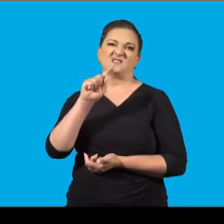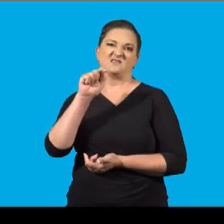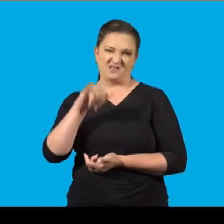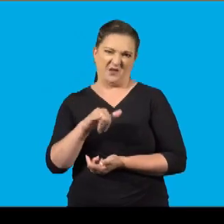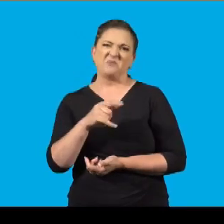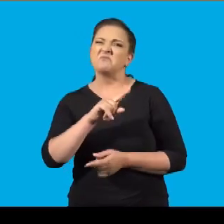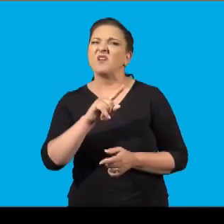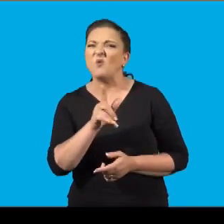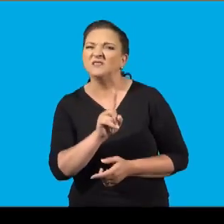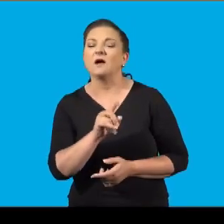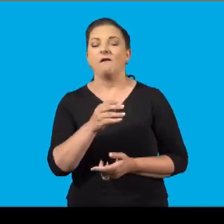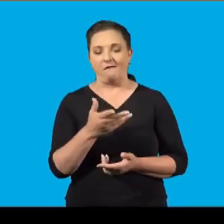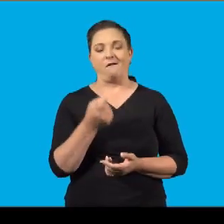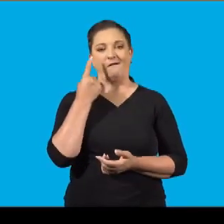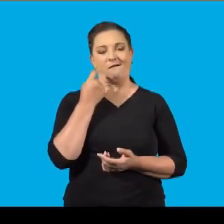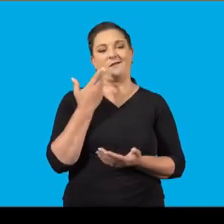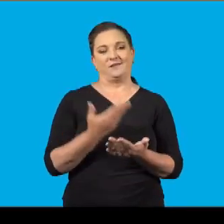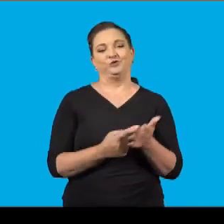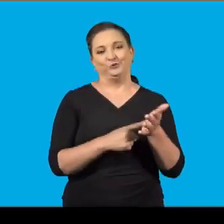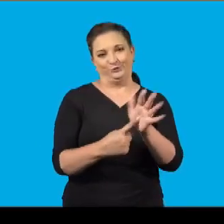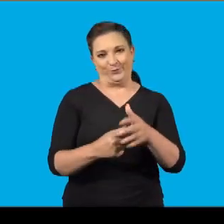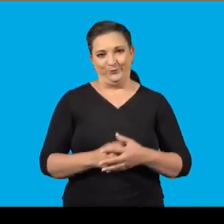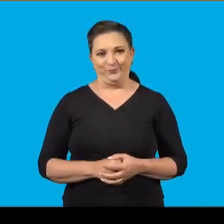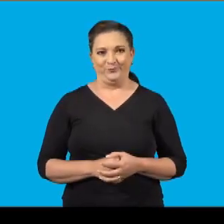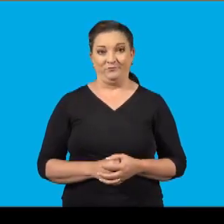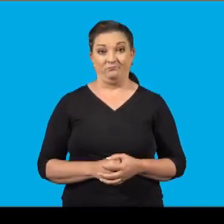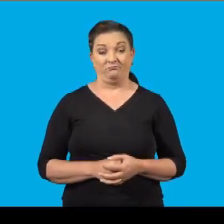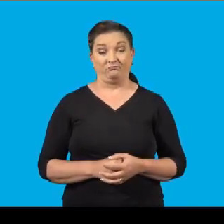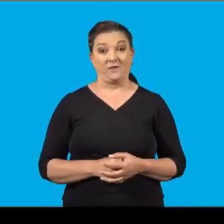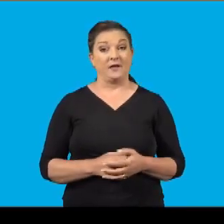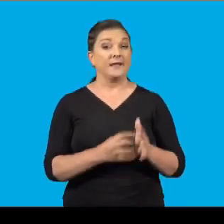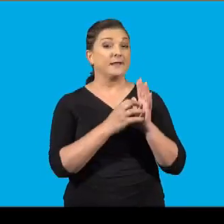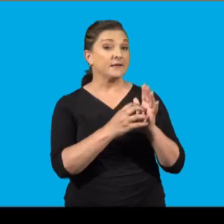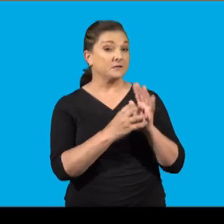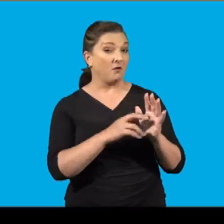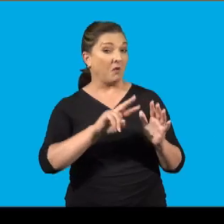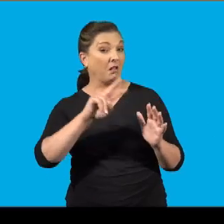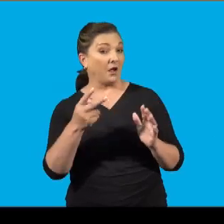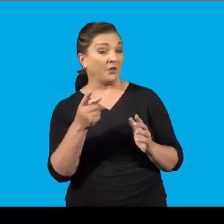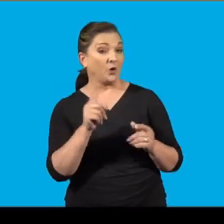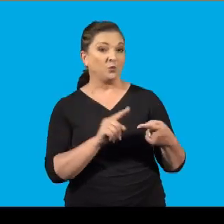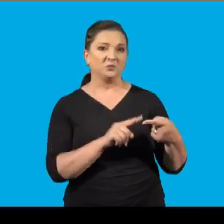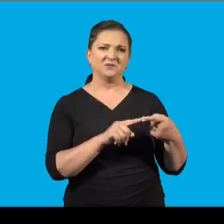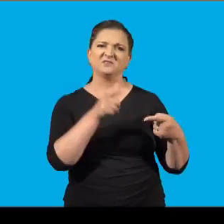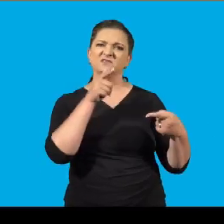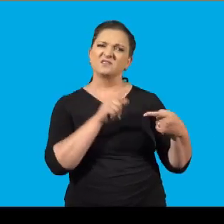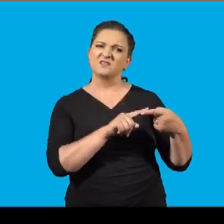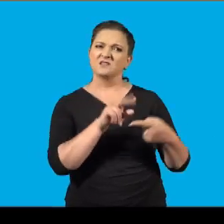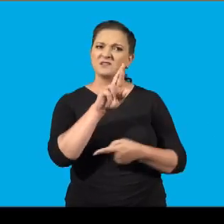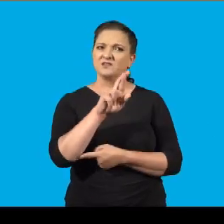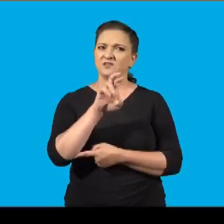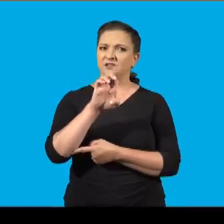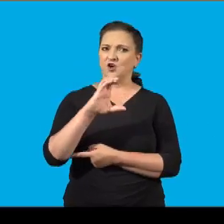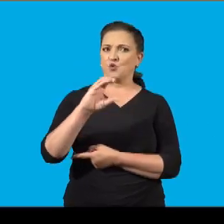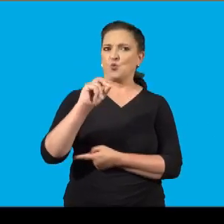shows that you understand the context as well. Another example says, explain the term